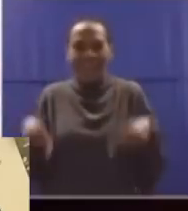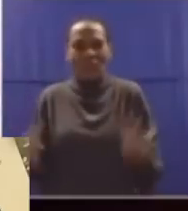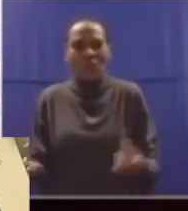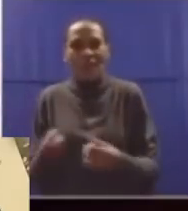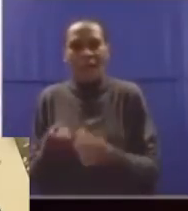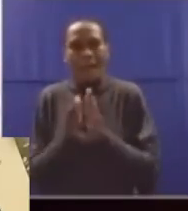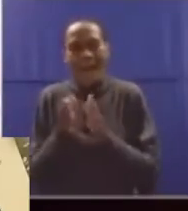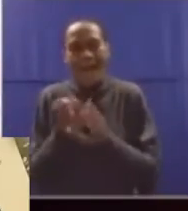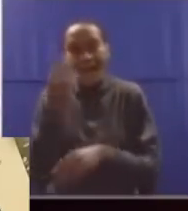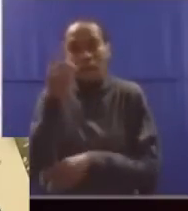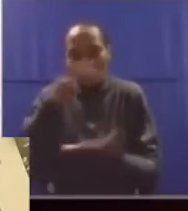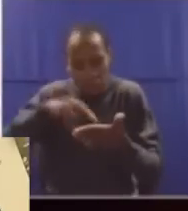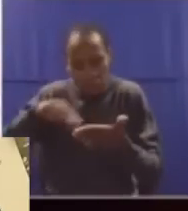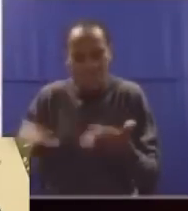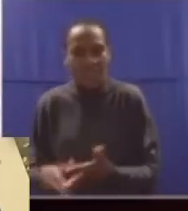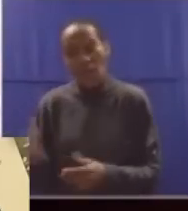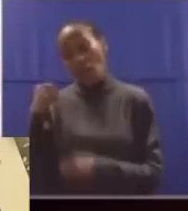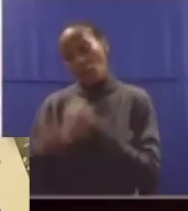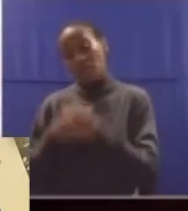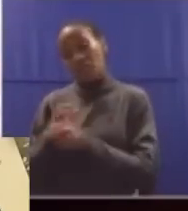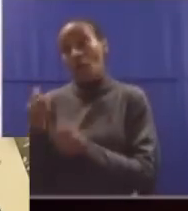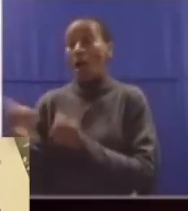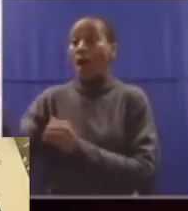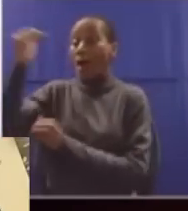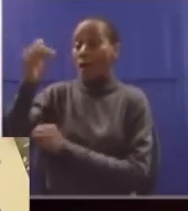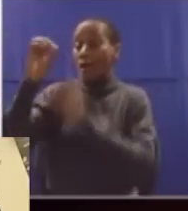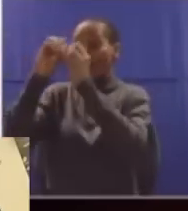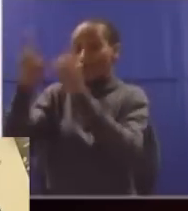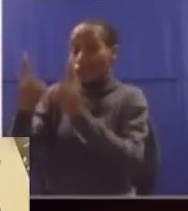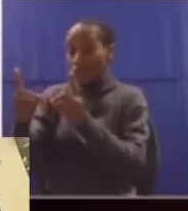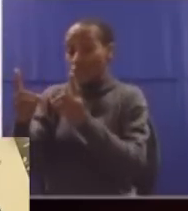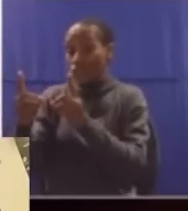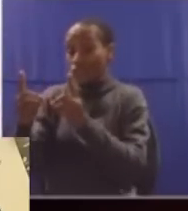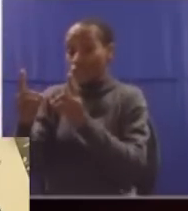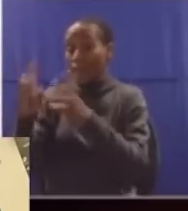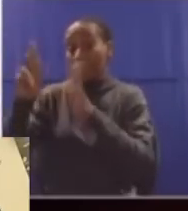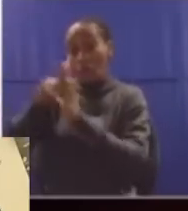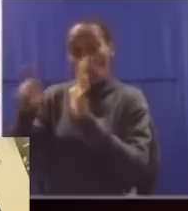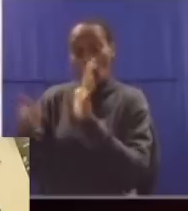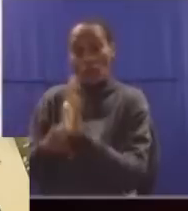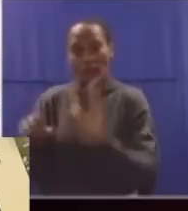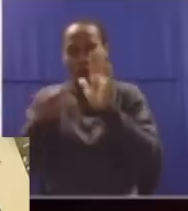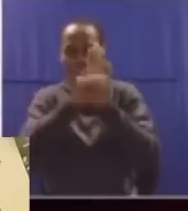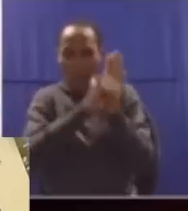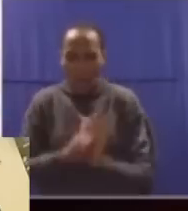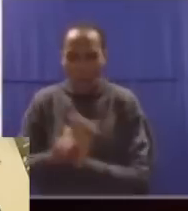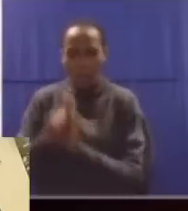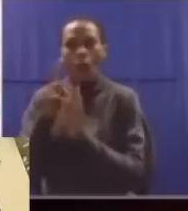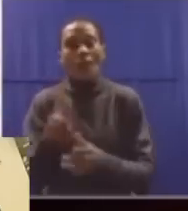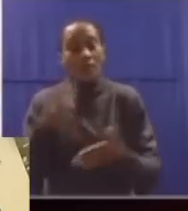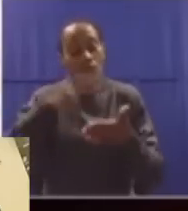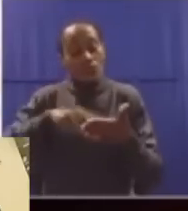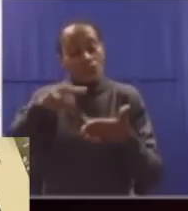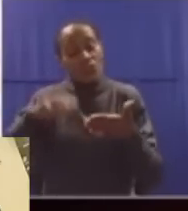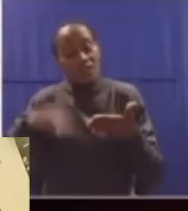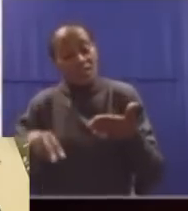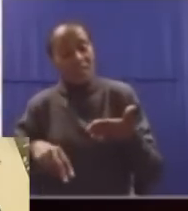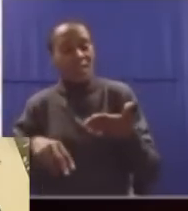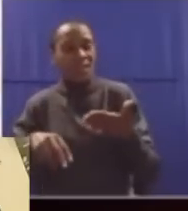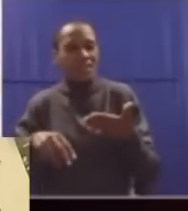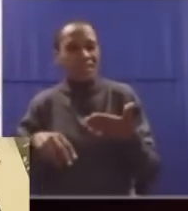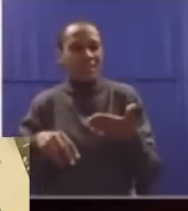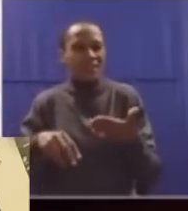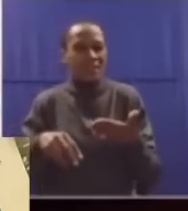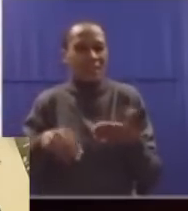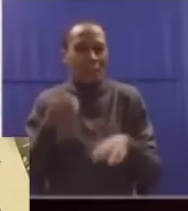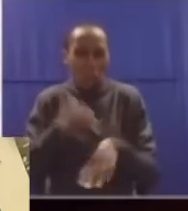skill? Last year, the Department of Higher Education Labor Market Intelligence Program identified a lack of reading comprehension as a